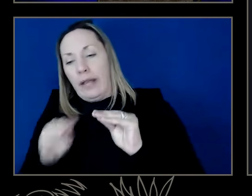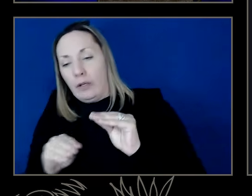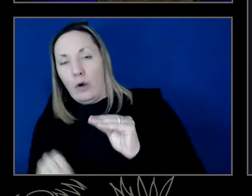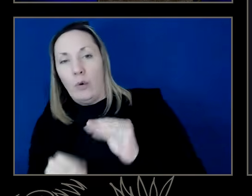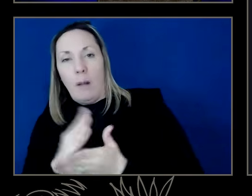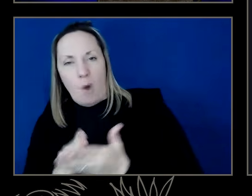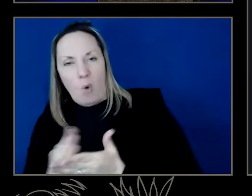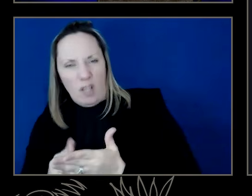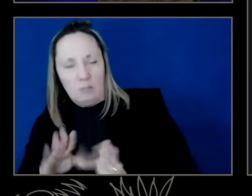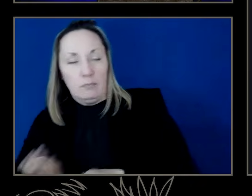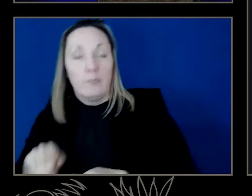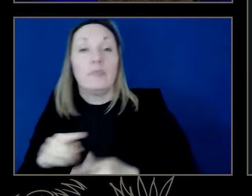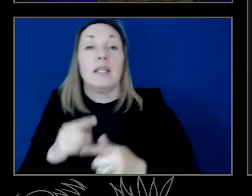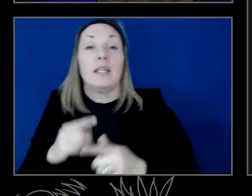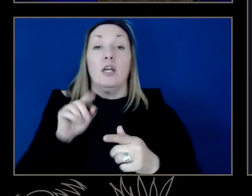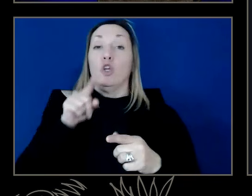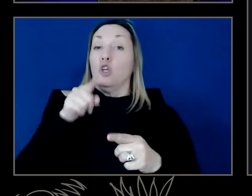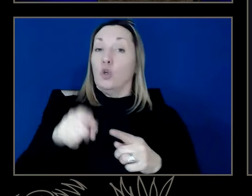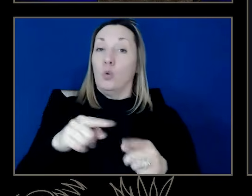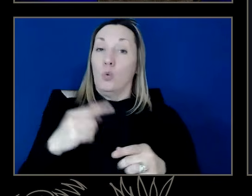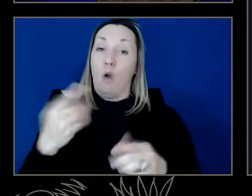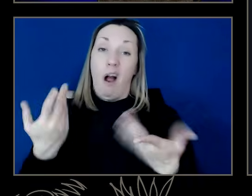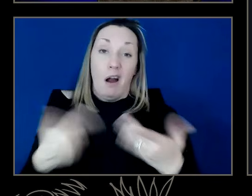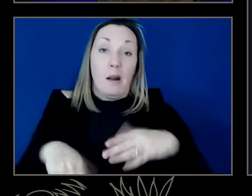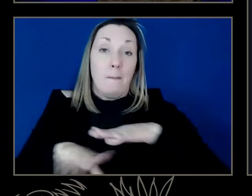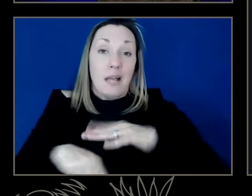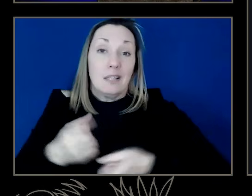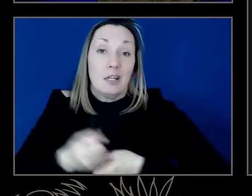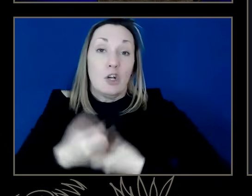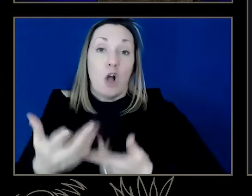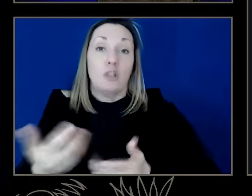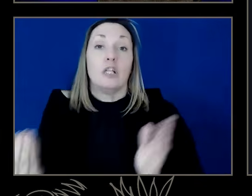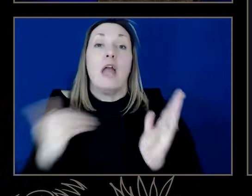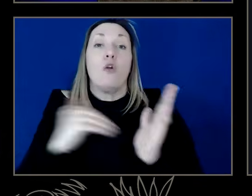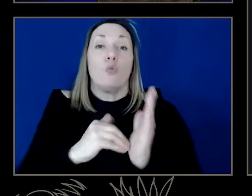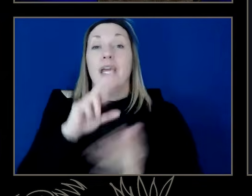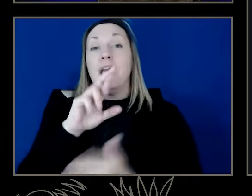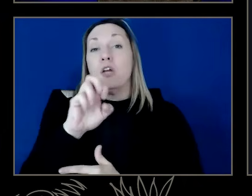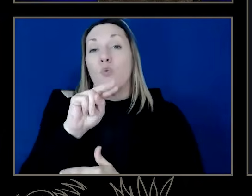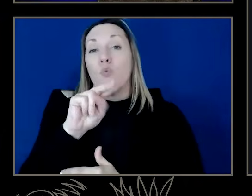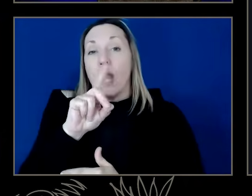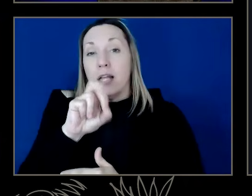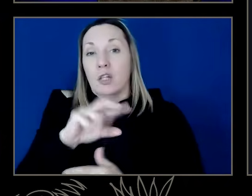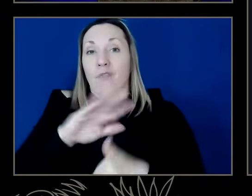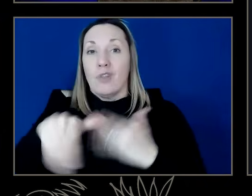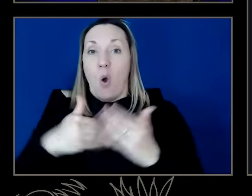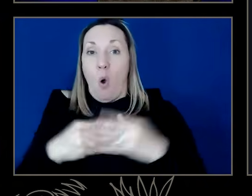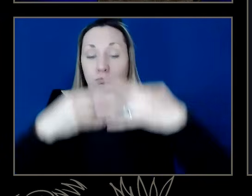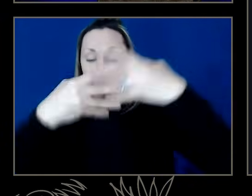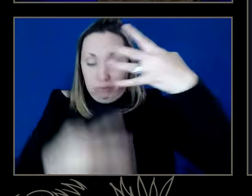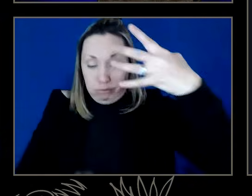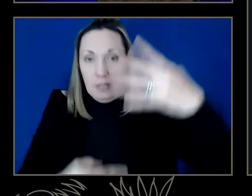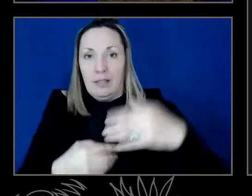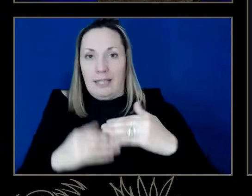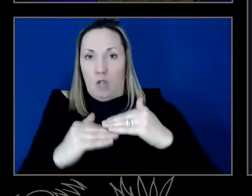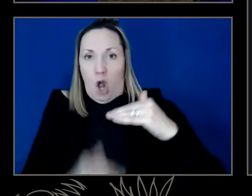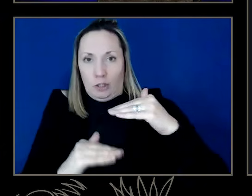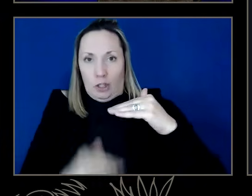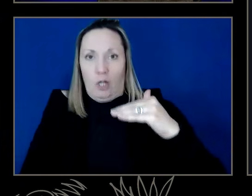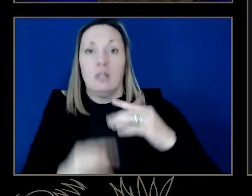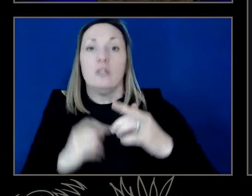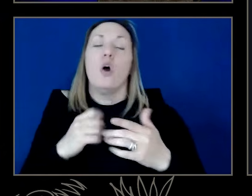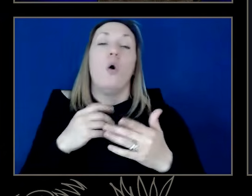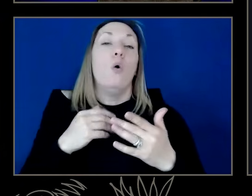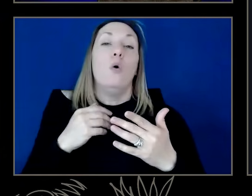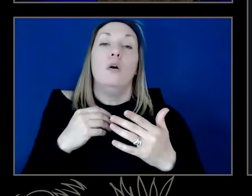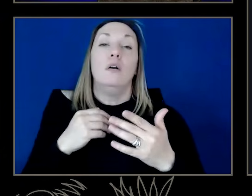etc., you are basically causing a re-render for the entire component tree that it's under. And so for a